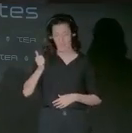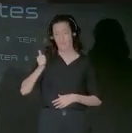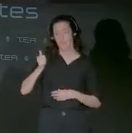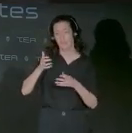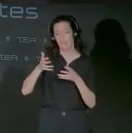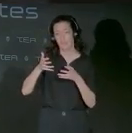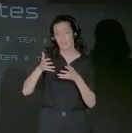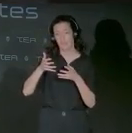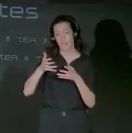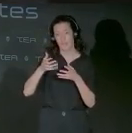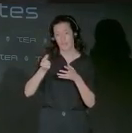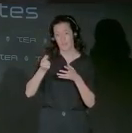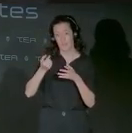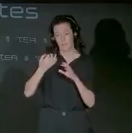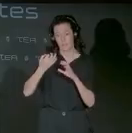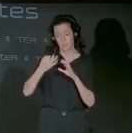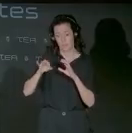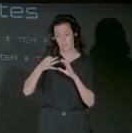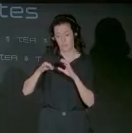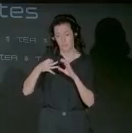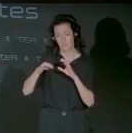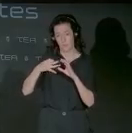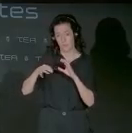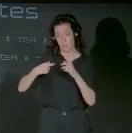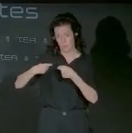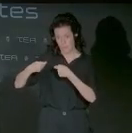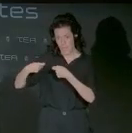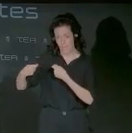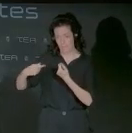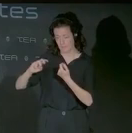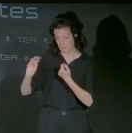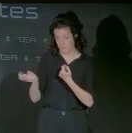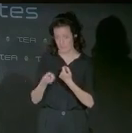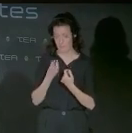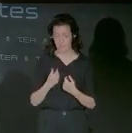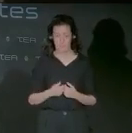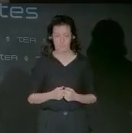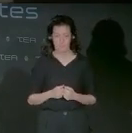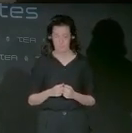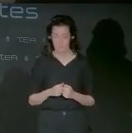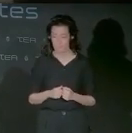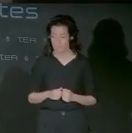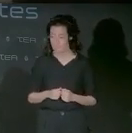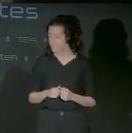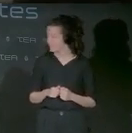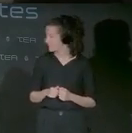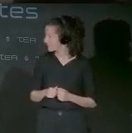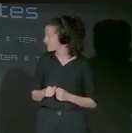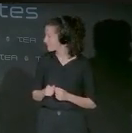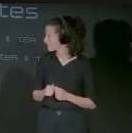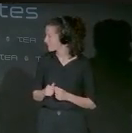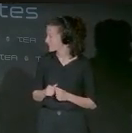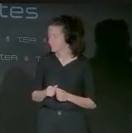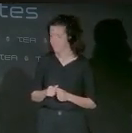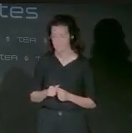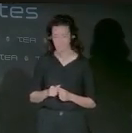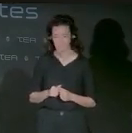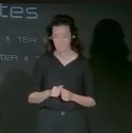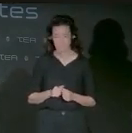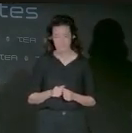mundos virtuales. I think the common ground is that we're talking about social platform, human platforms, right? Digital human platforms, in a